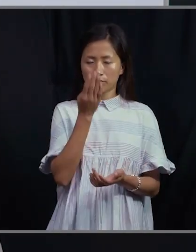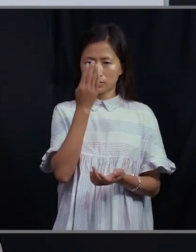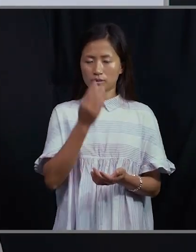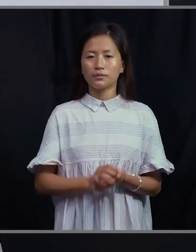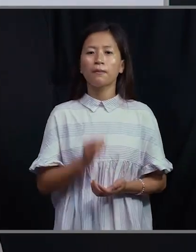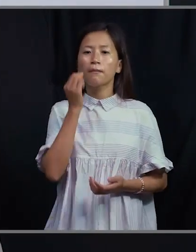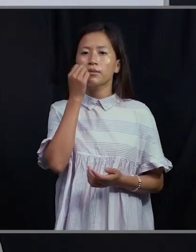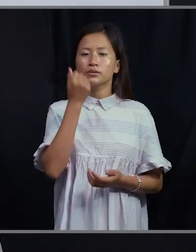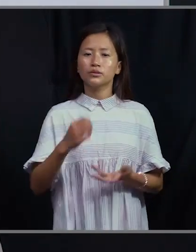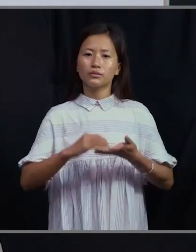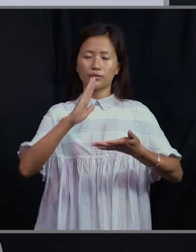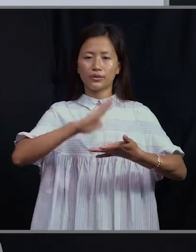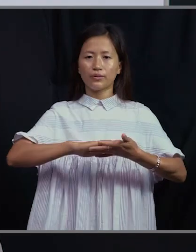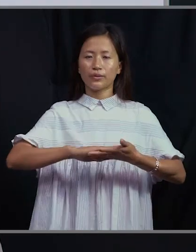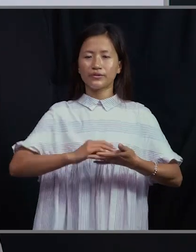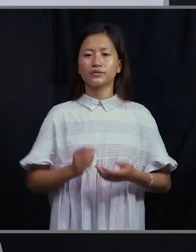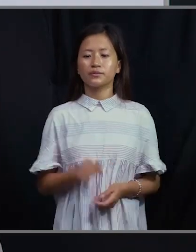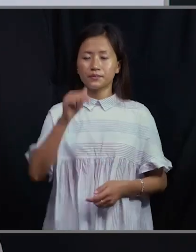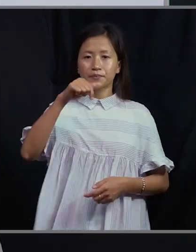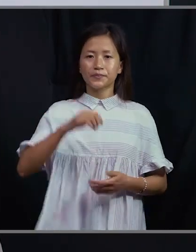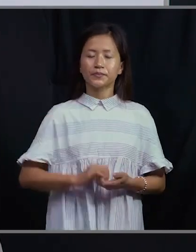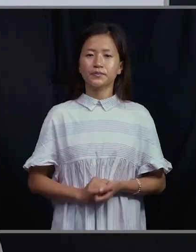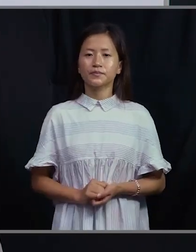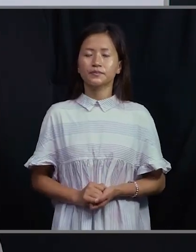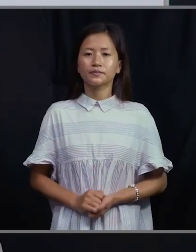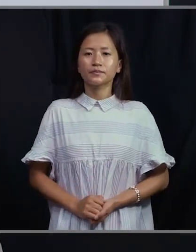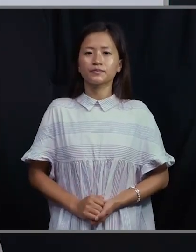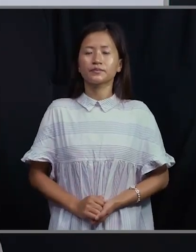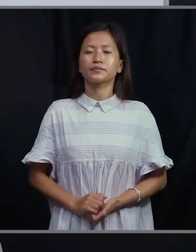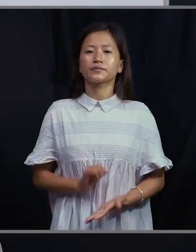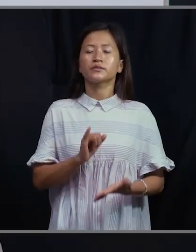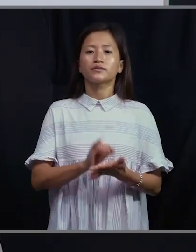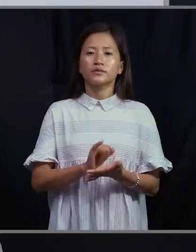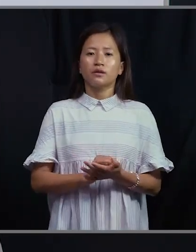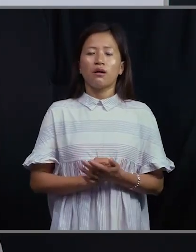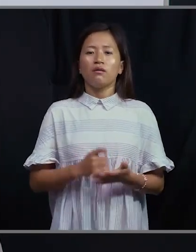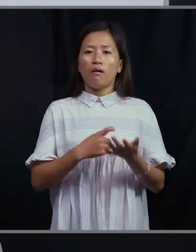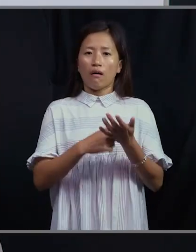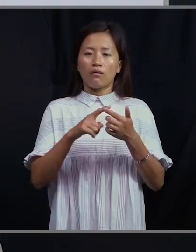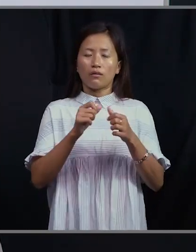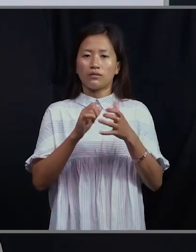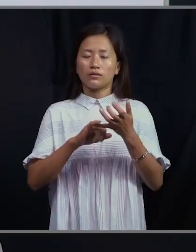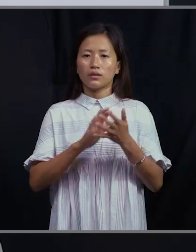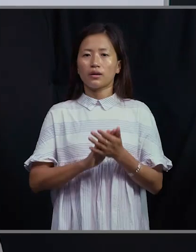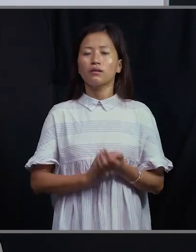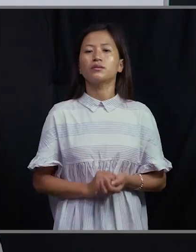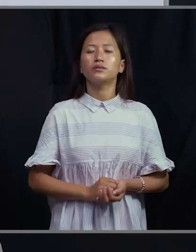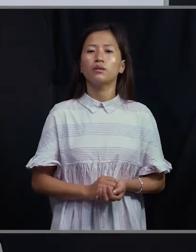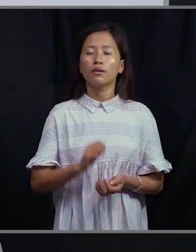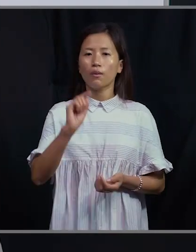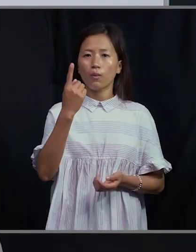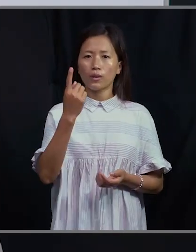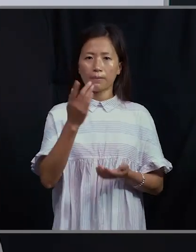marry 4 wives here. Okay, so that is the reason why monogamous, okay, marrying